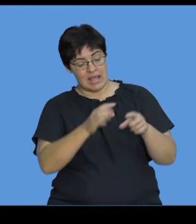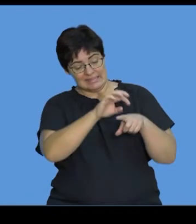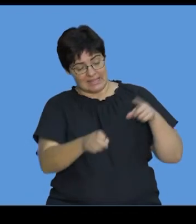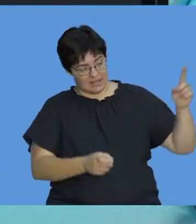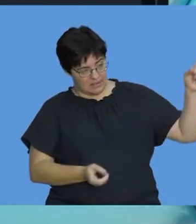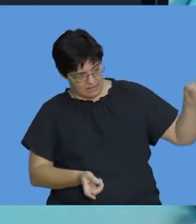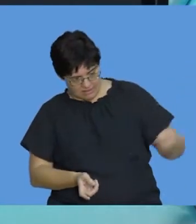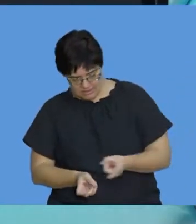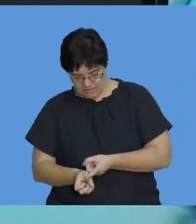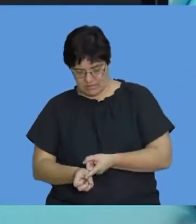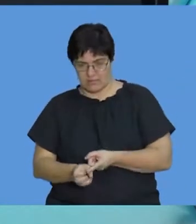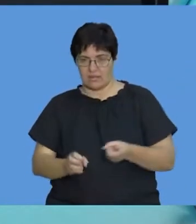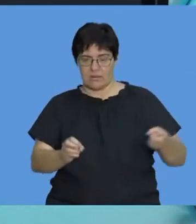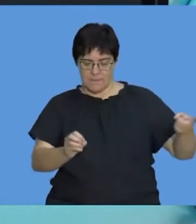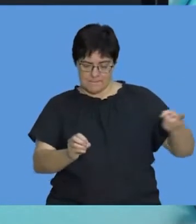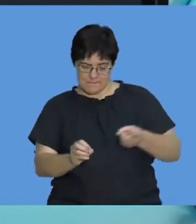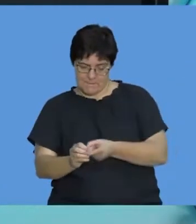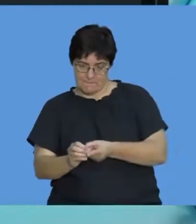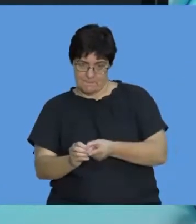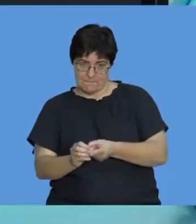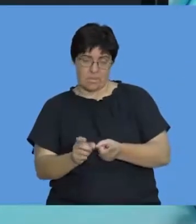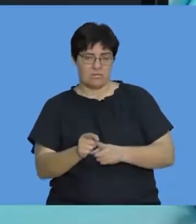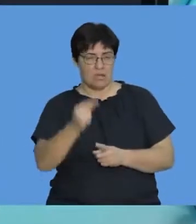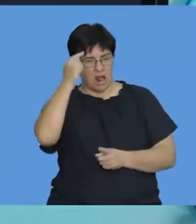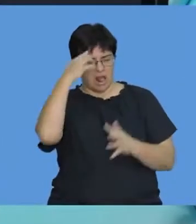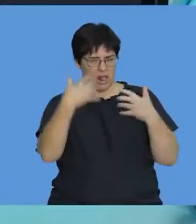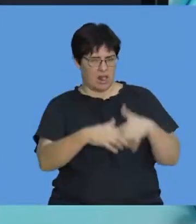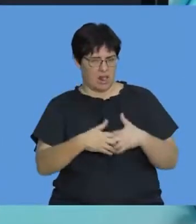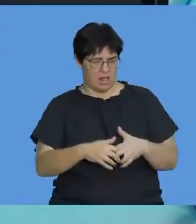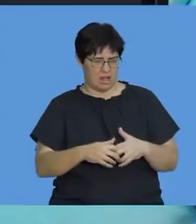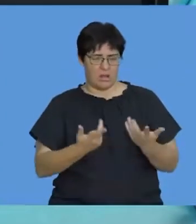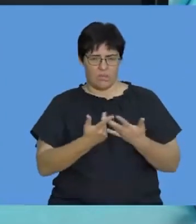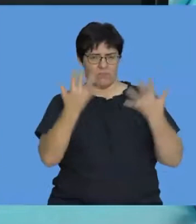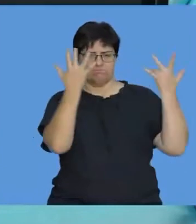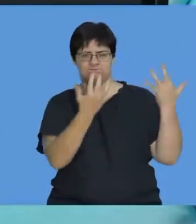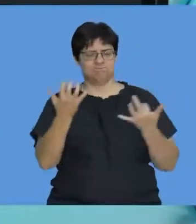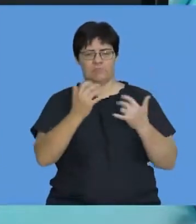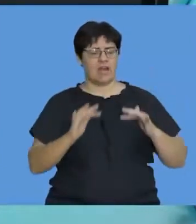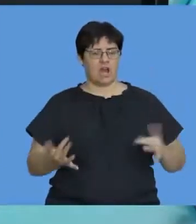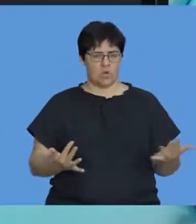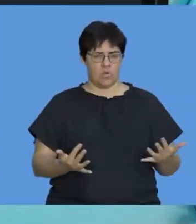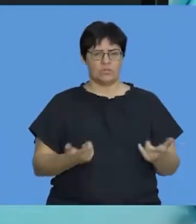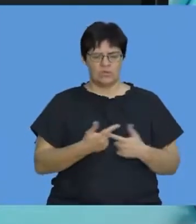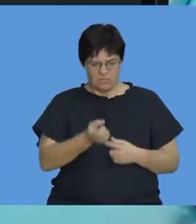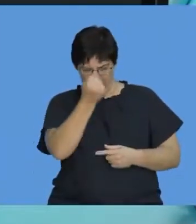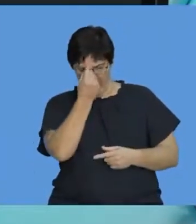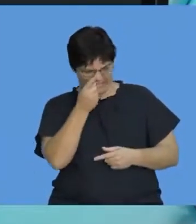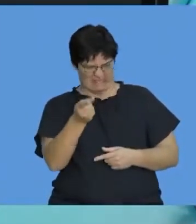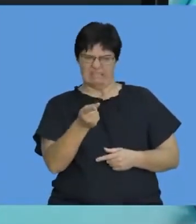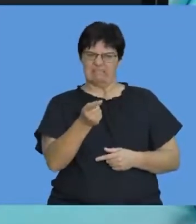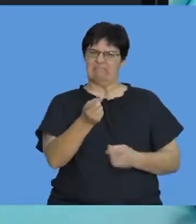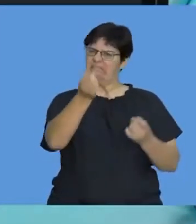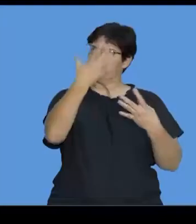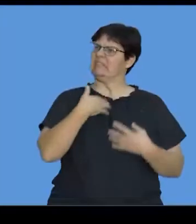stick. There's lots of things to think about here. So how do we work this out so we can make sense of the